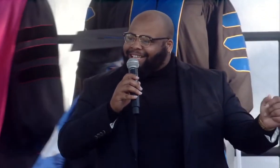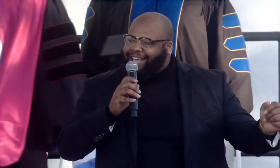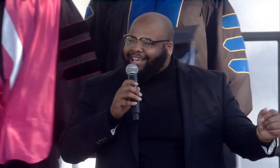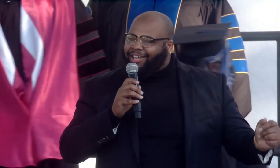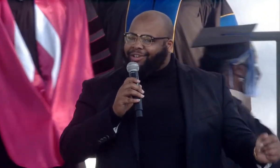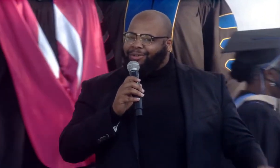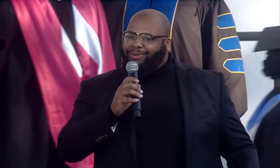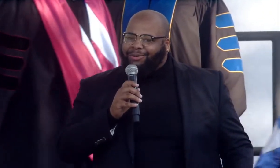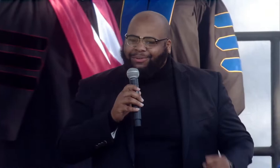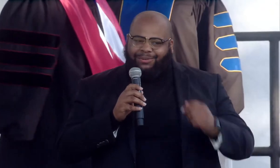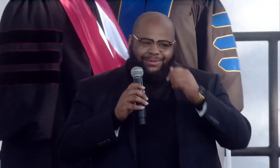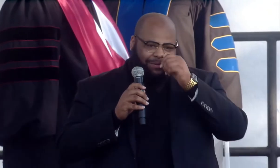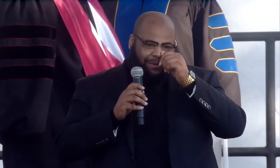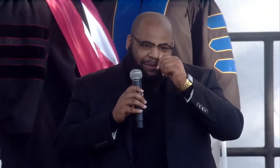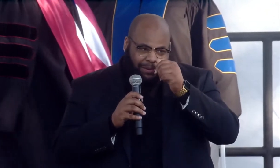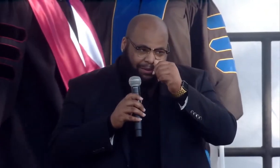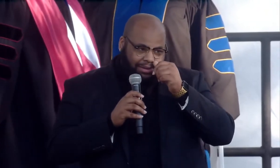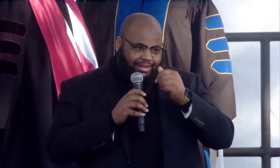come be you.